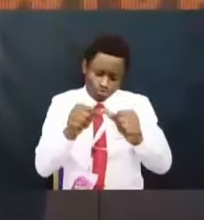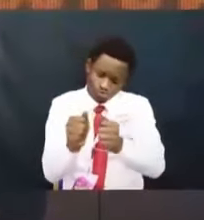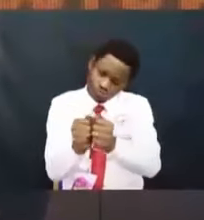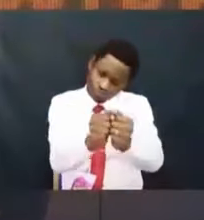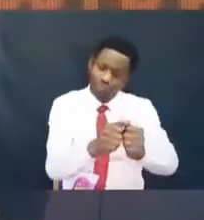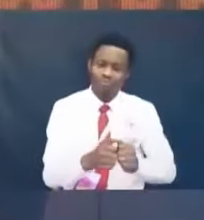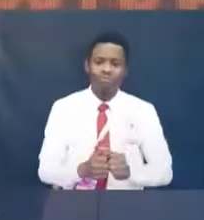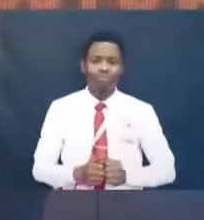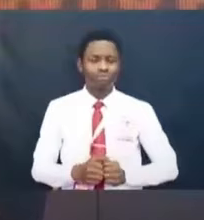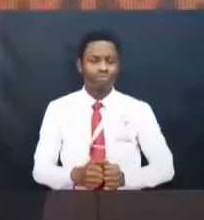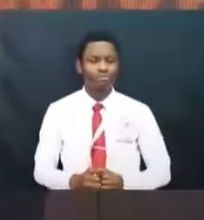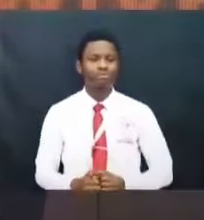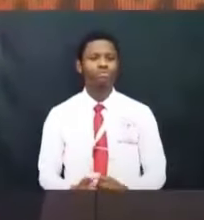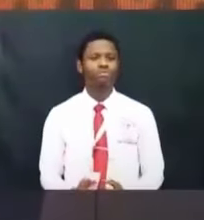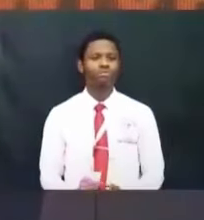Don't.